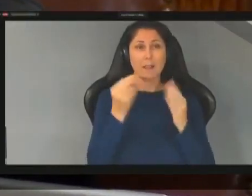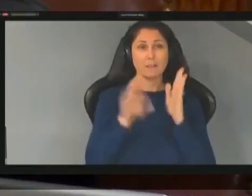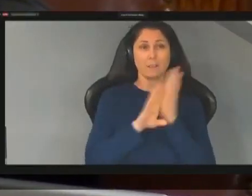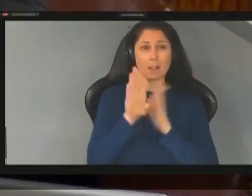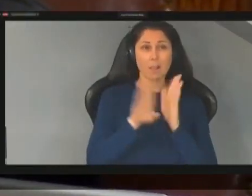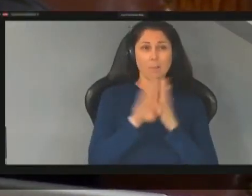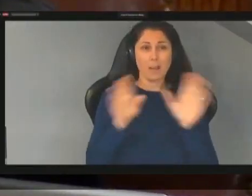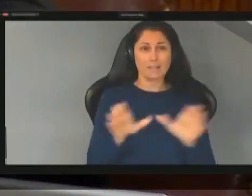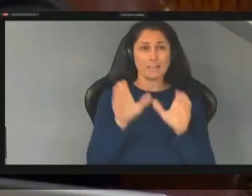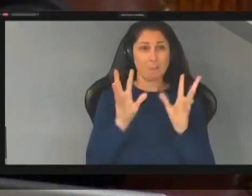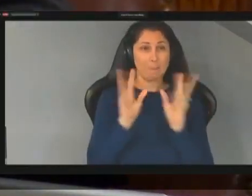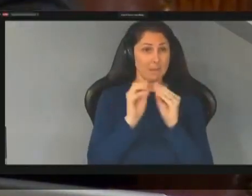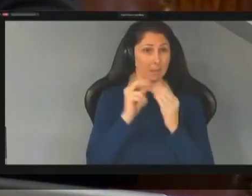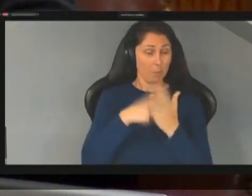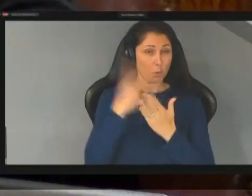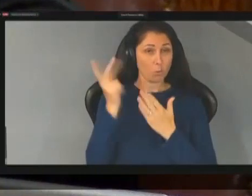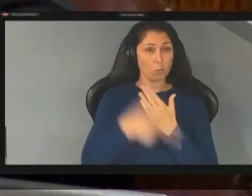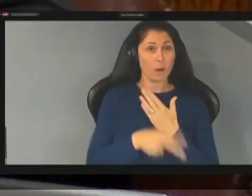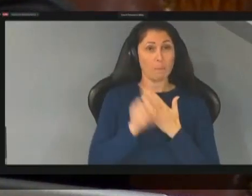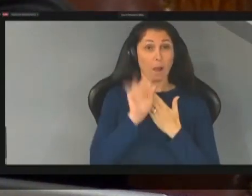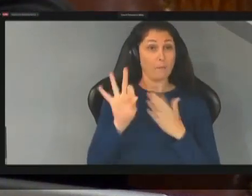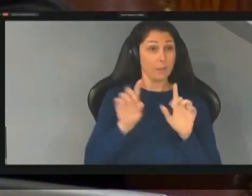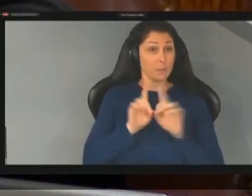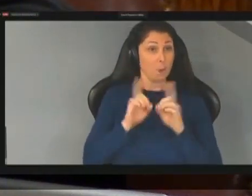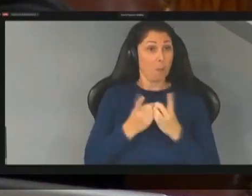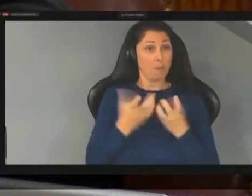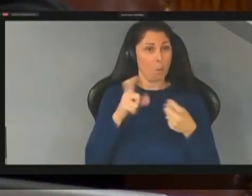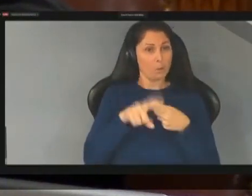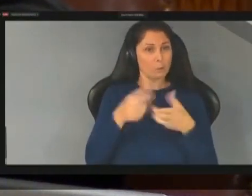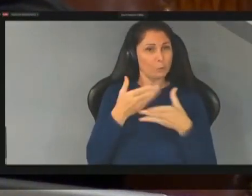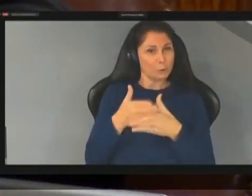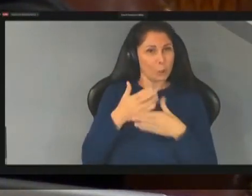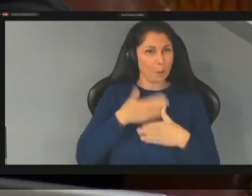Meeting programs of the department. So I'll share my screen.